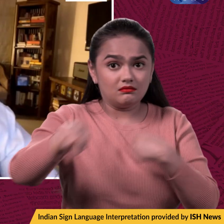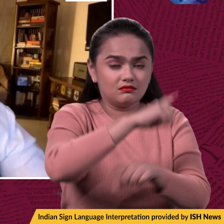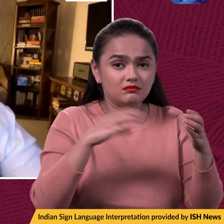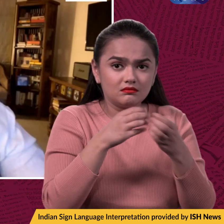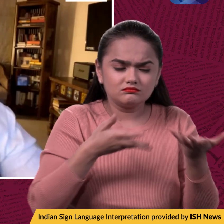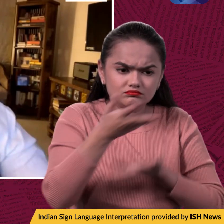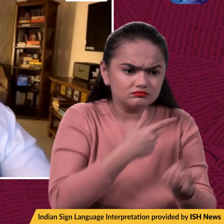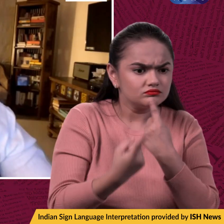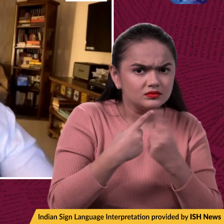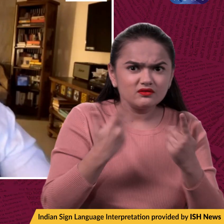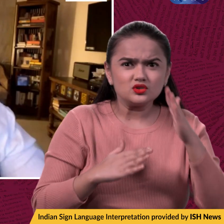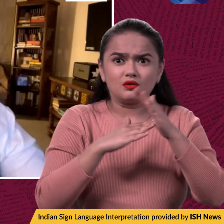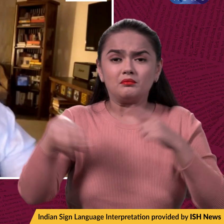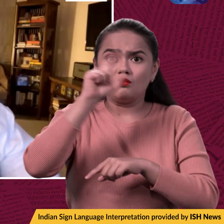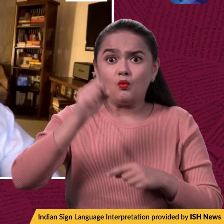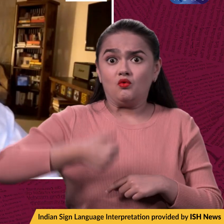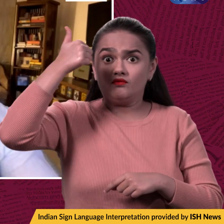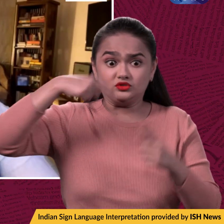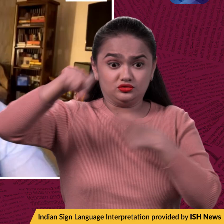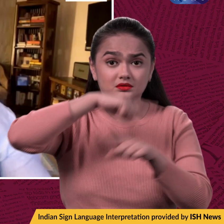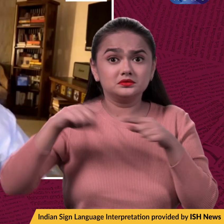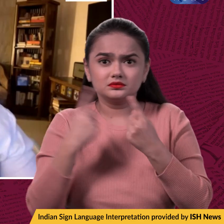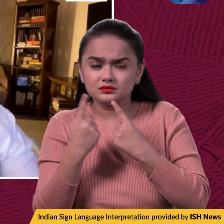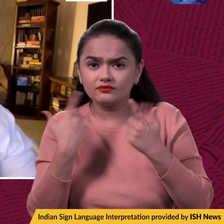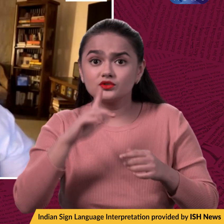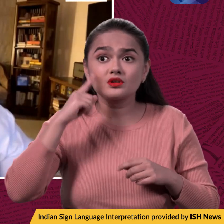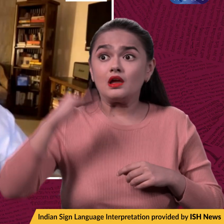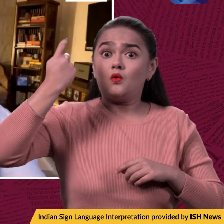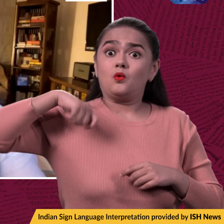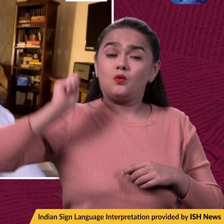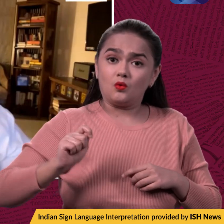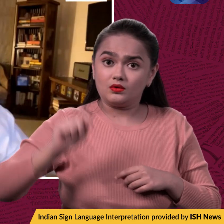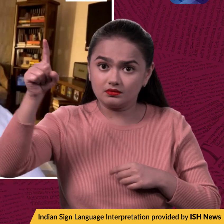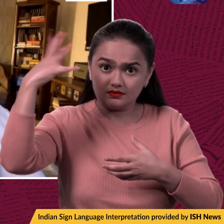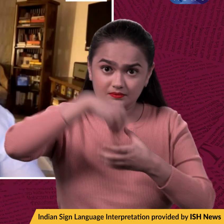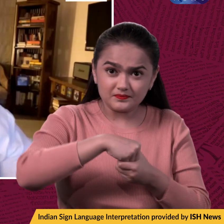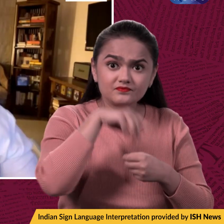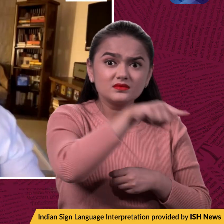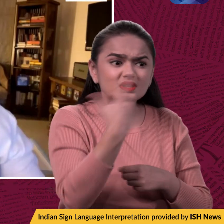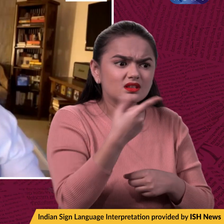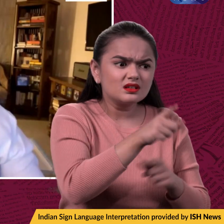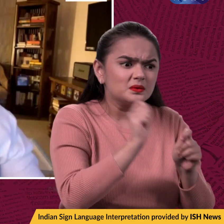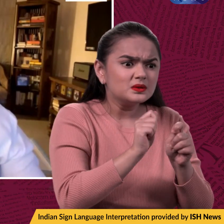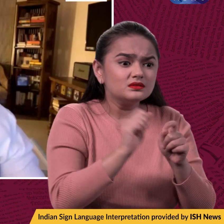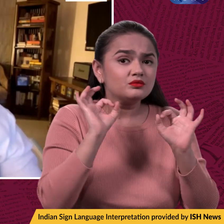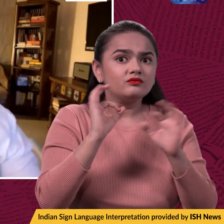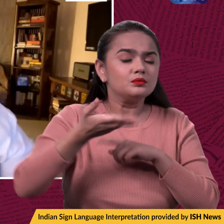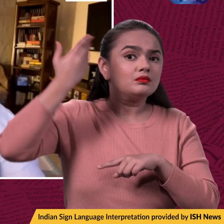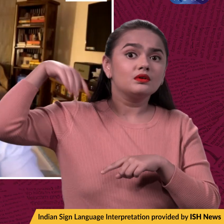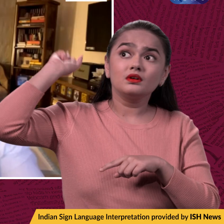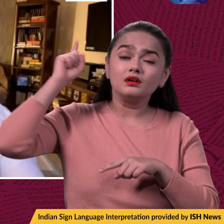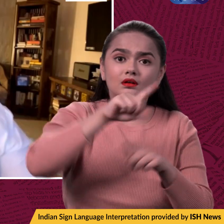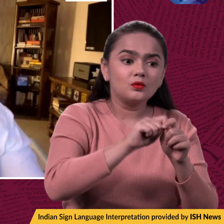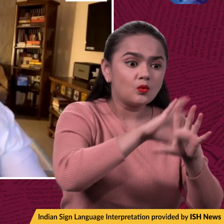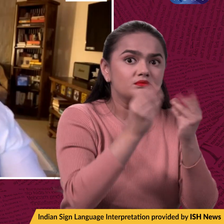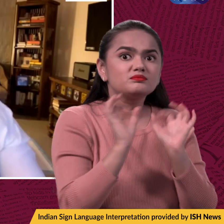at top-level officials of the Greater Chennai Corporation. Remember, the High Court pulled up the Greater Chennai Corporation for not doing enough from the previous